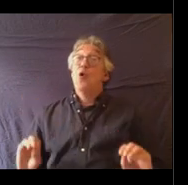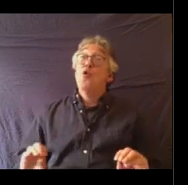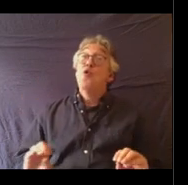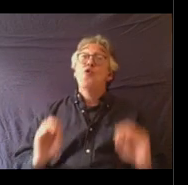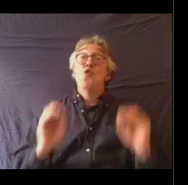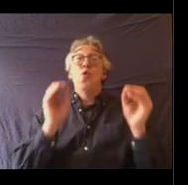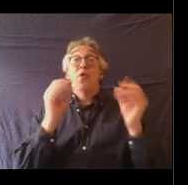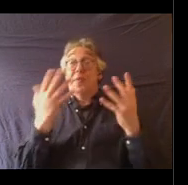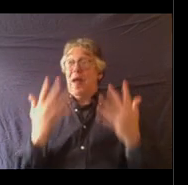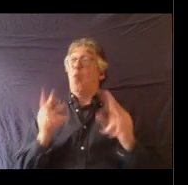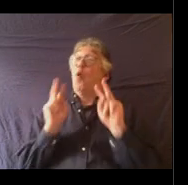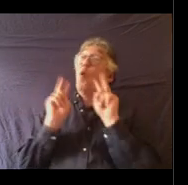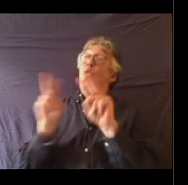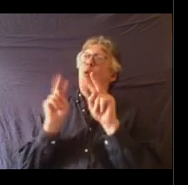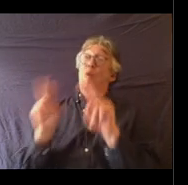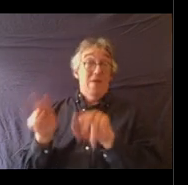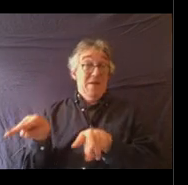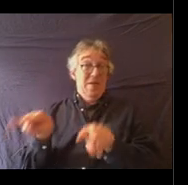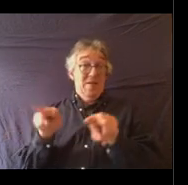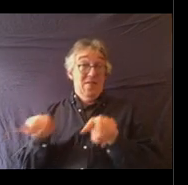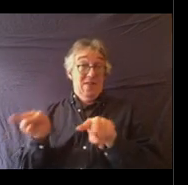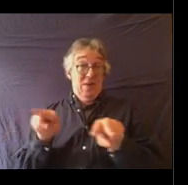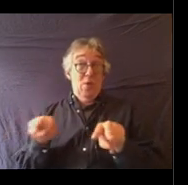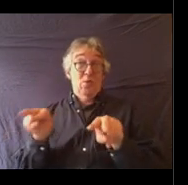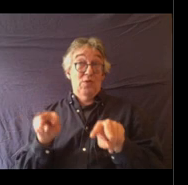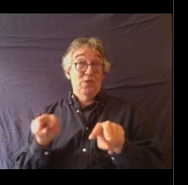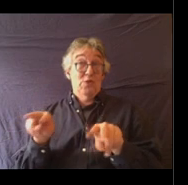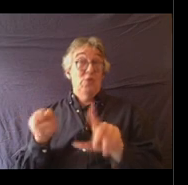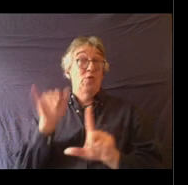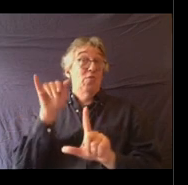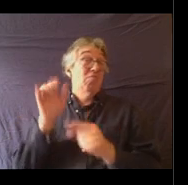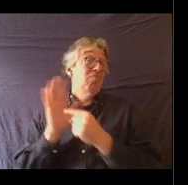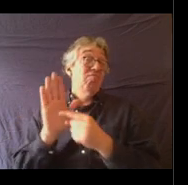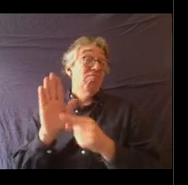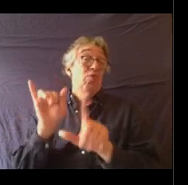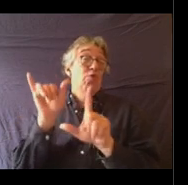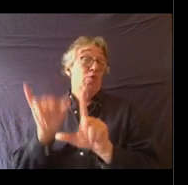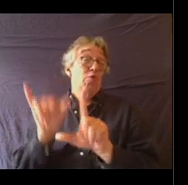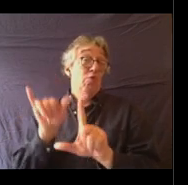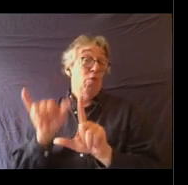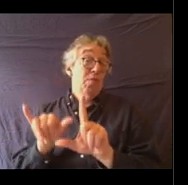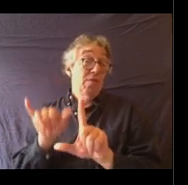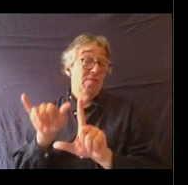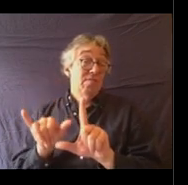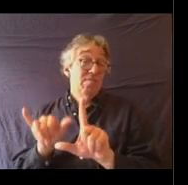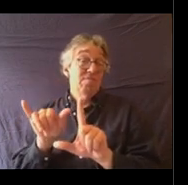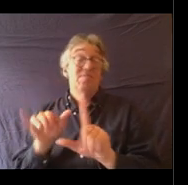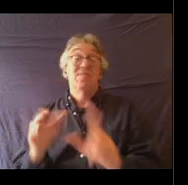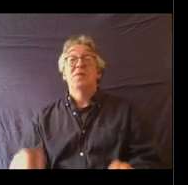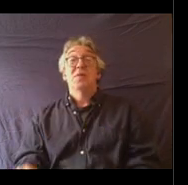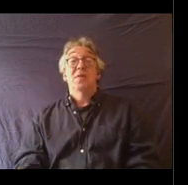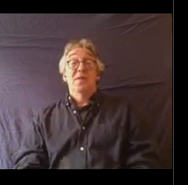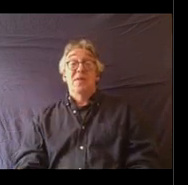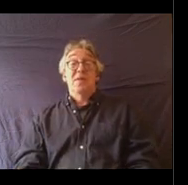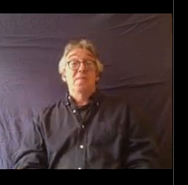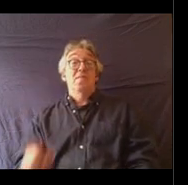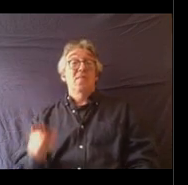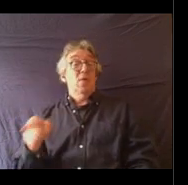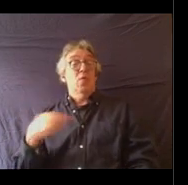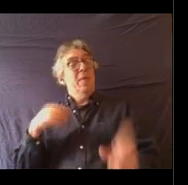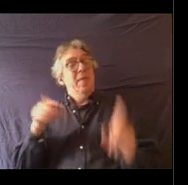are looking at videos on YouTube, for instance, but they have to be also adequately